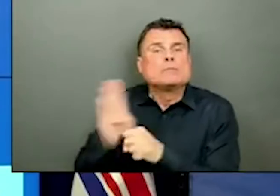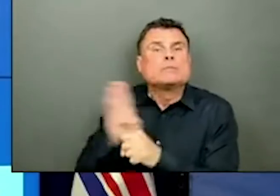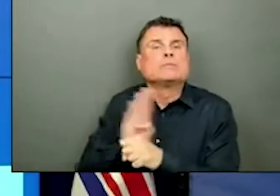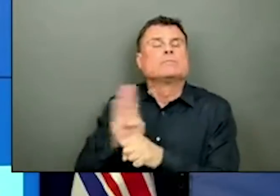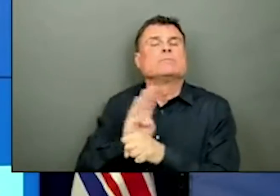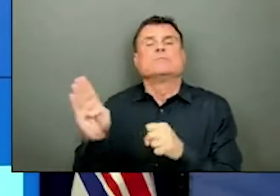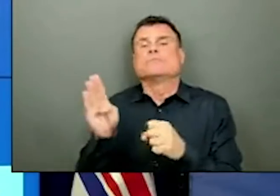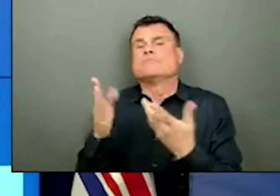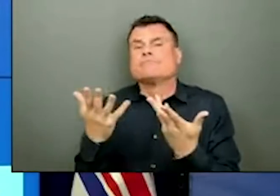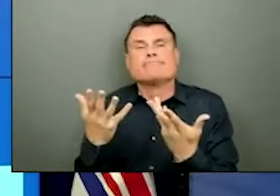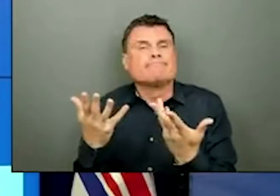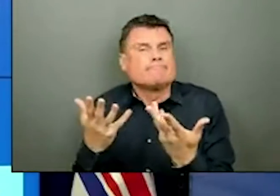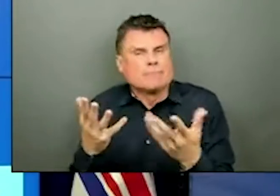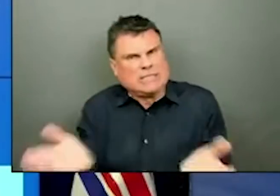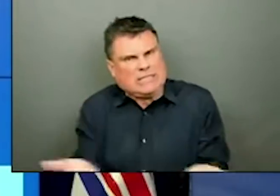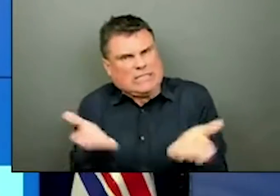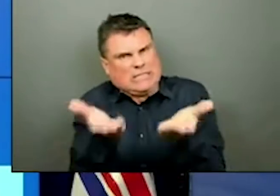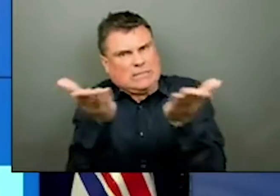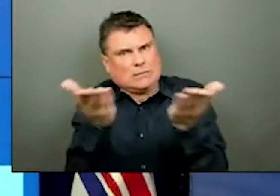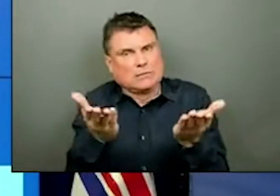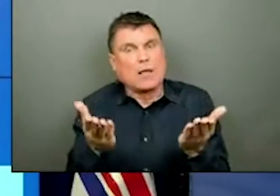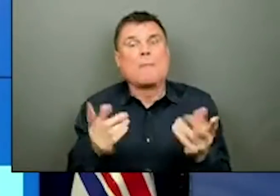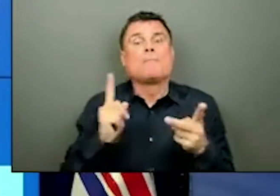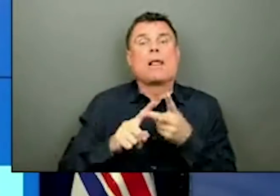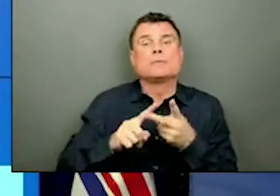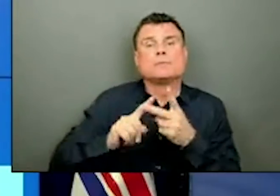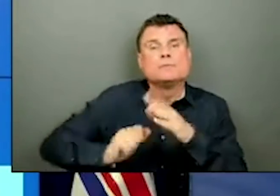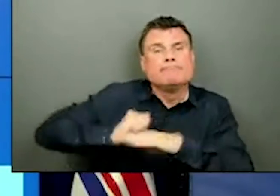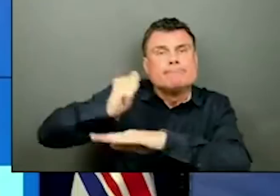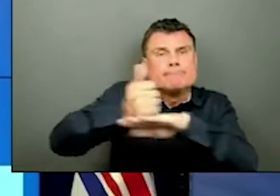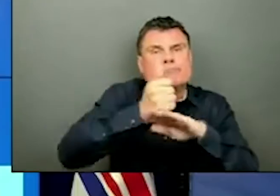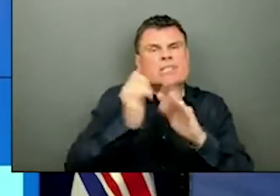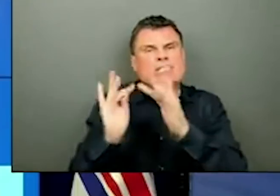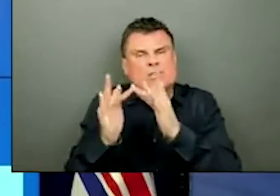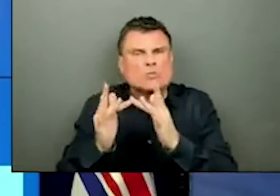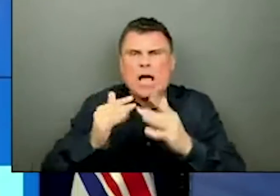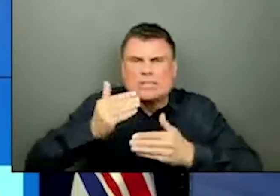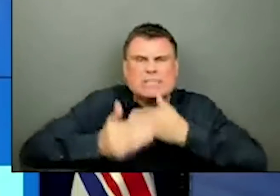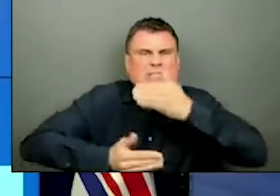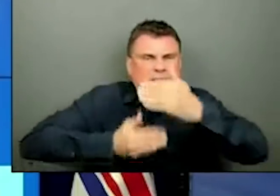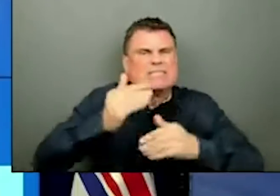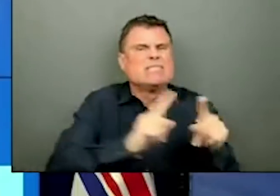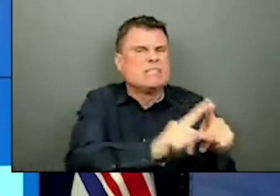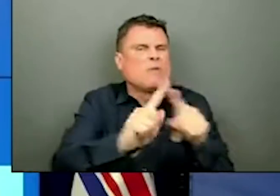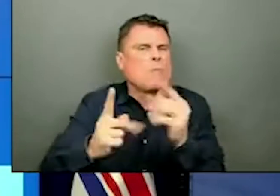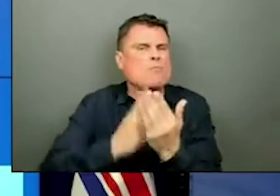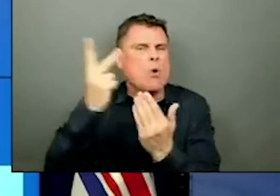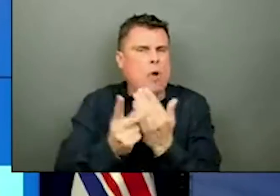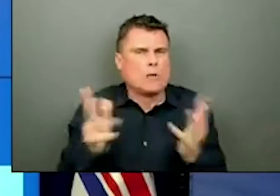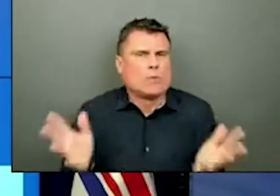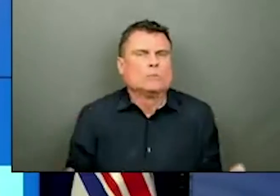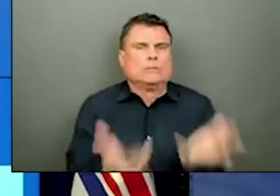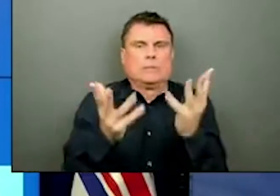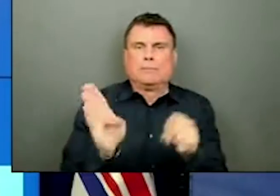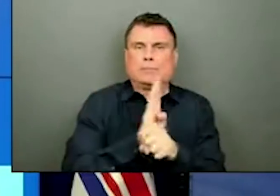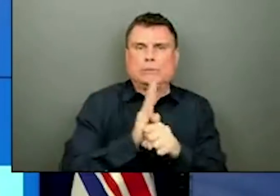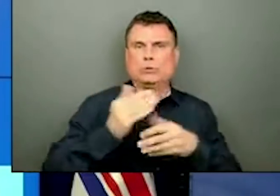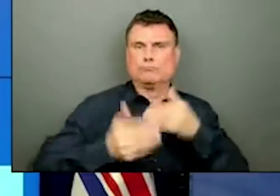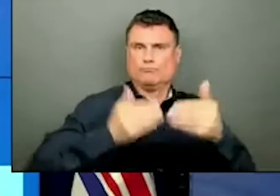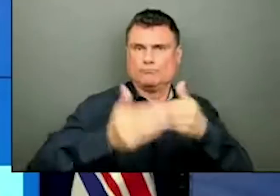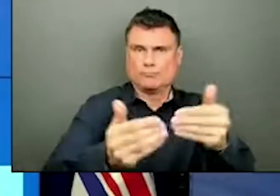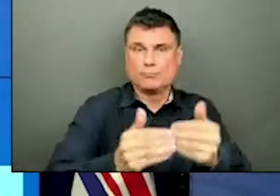digital marketing boot camp, and we have the Launch Online, as well as a whole host of other measures. Just this week, we've